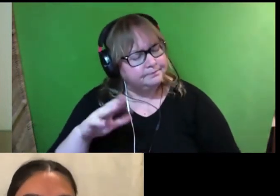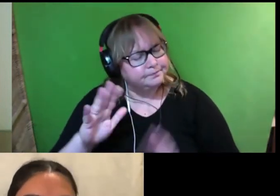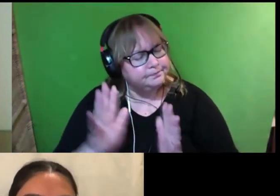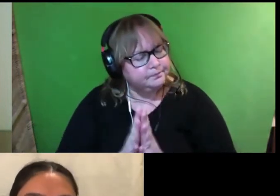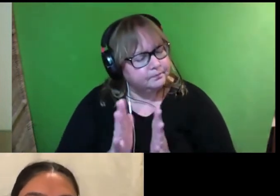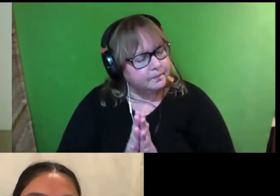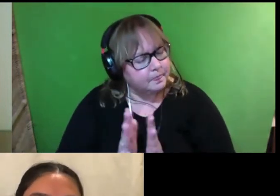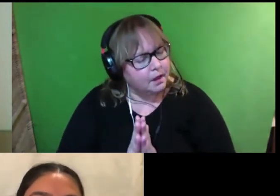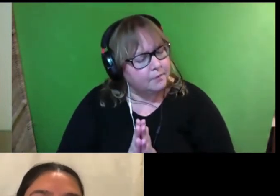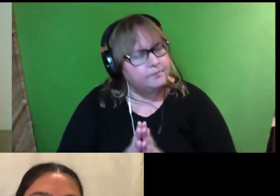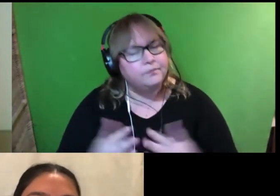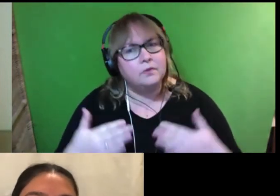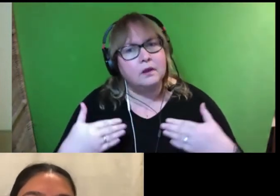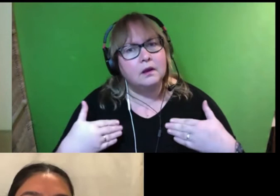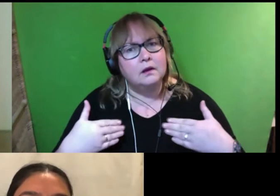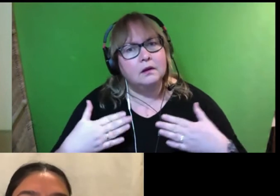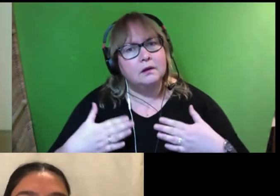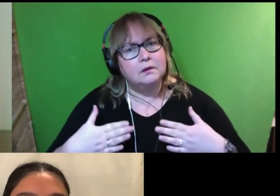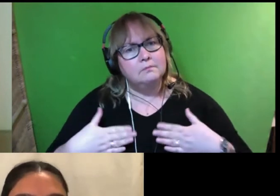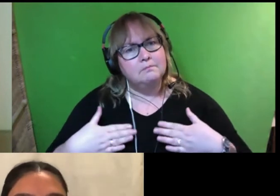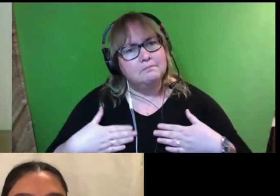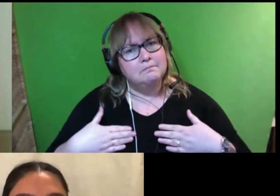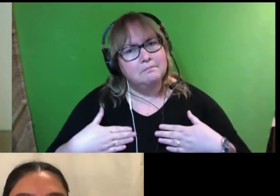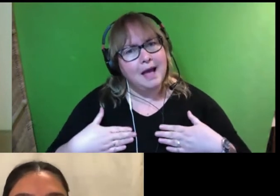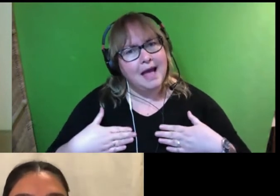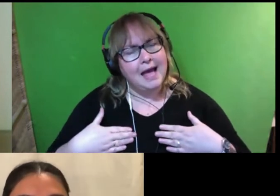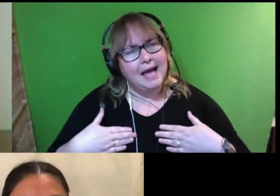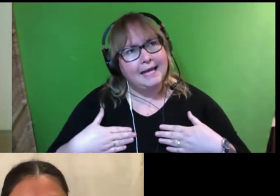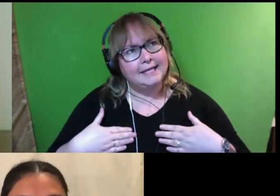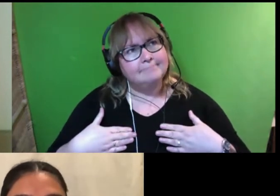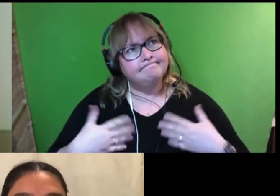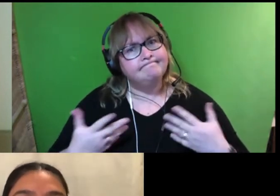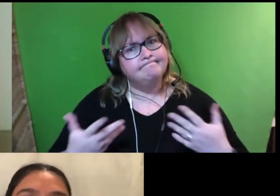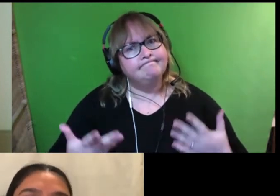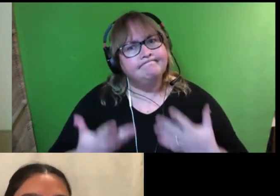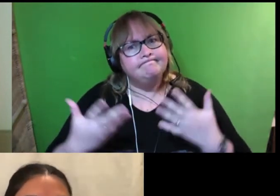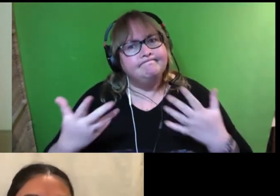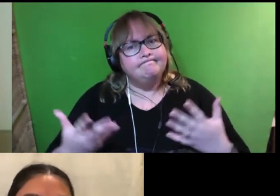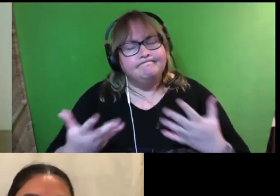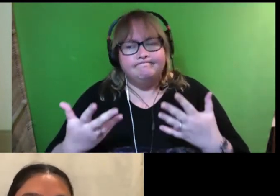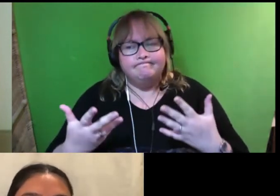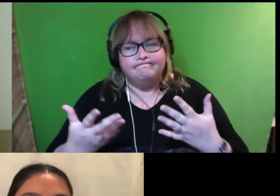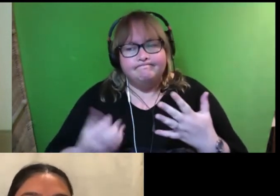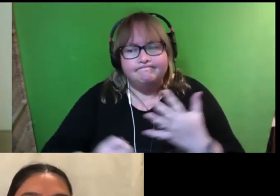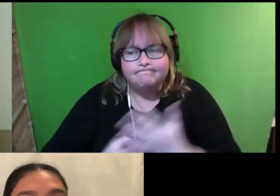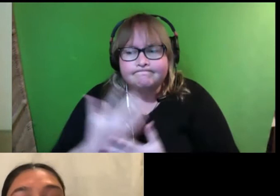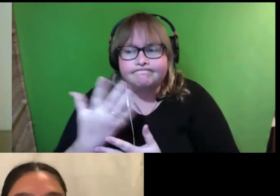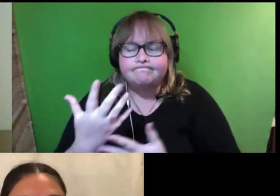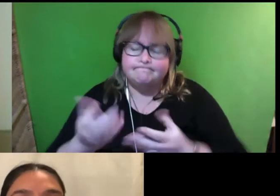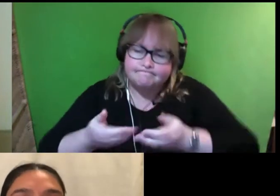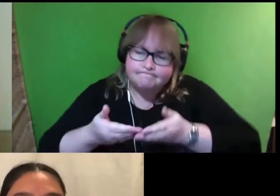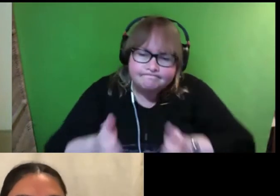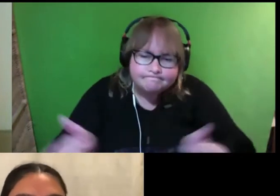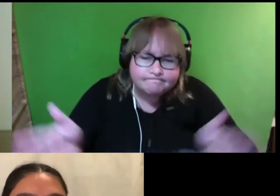own practice as being quite expansive at this point in relation to how I've thought